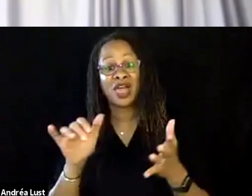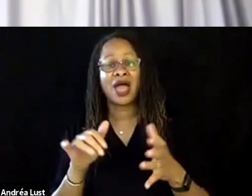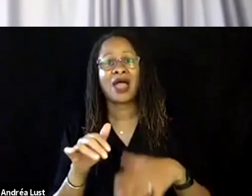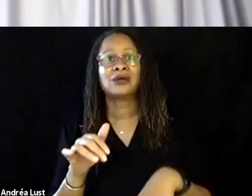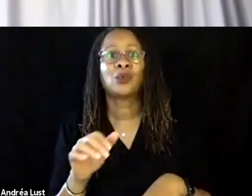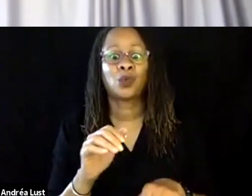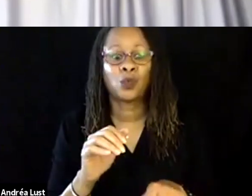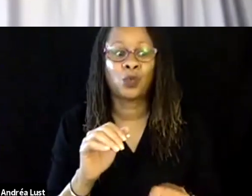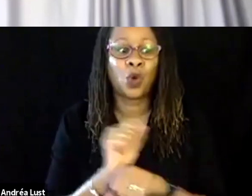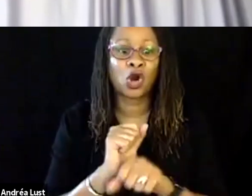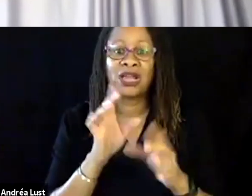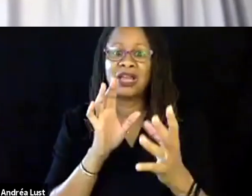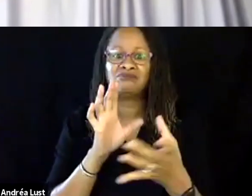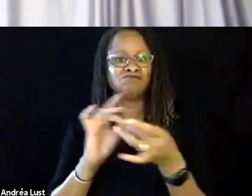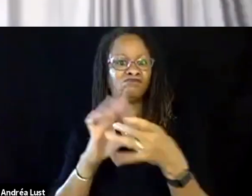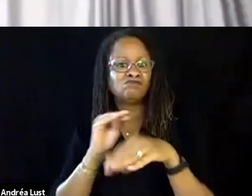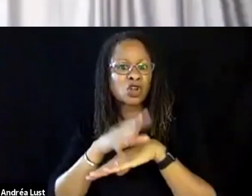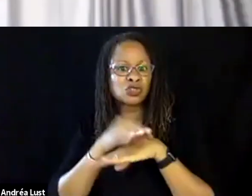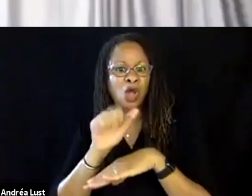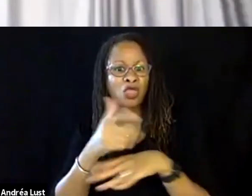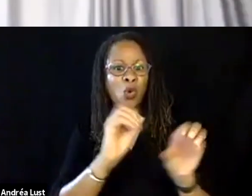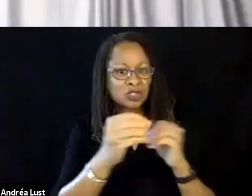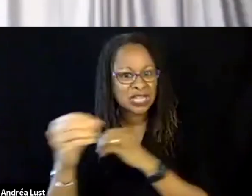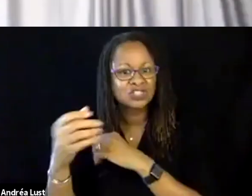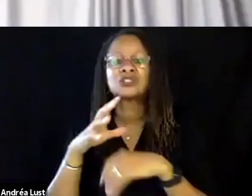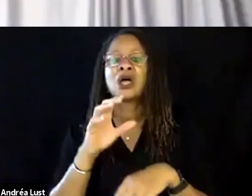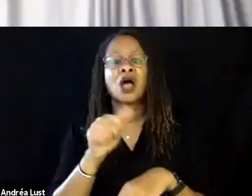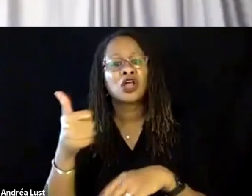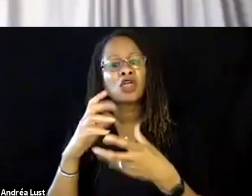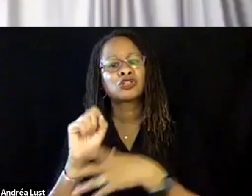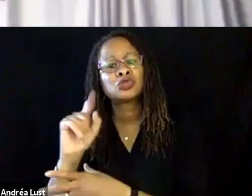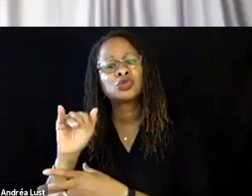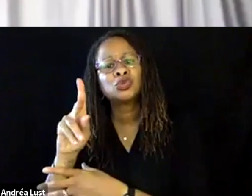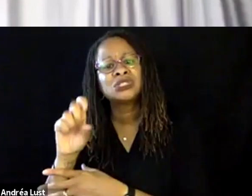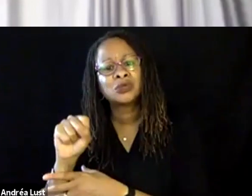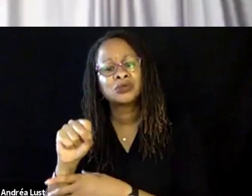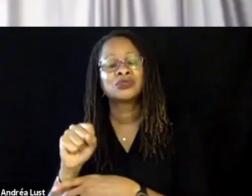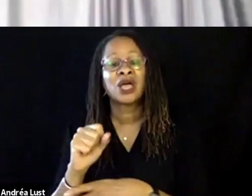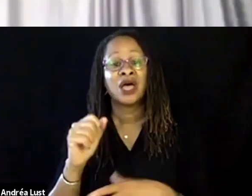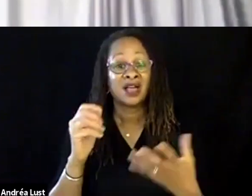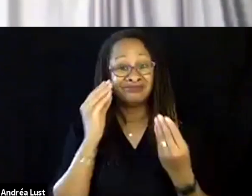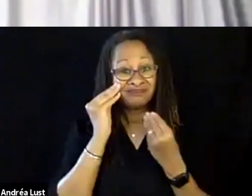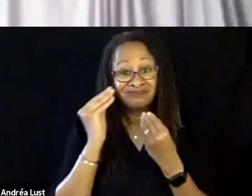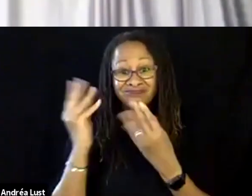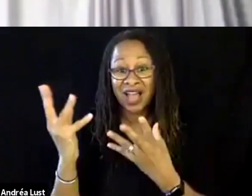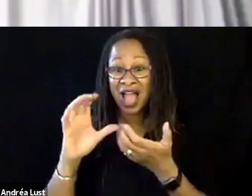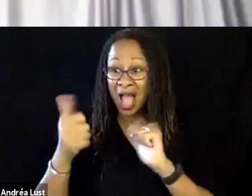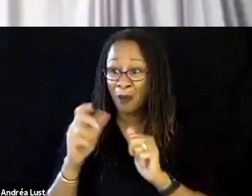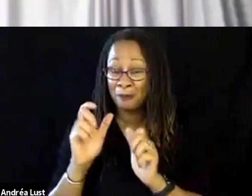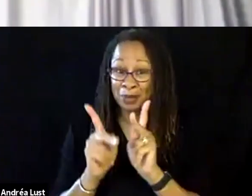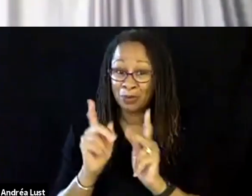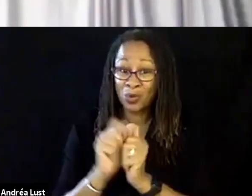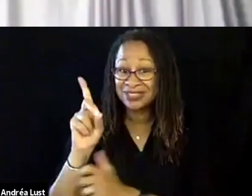consulting different organizations and consulting different studios and letting them know the way people with disabilities want to be depicted. Because not